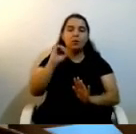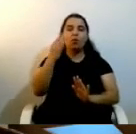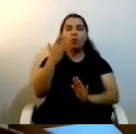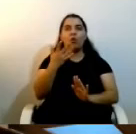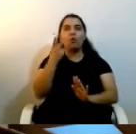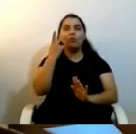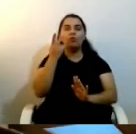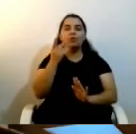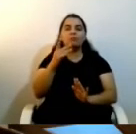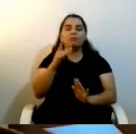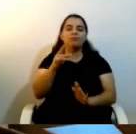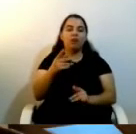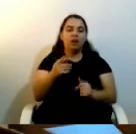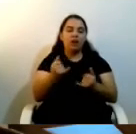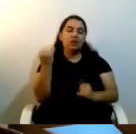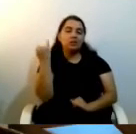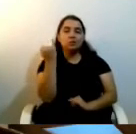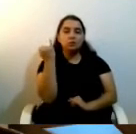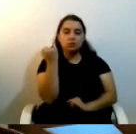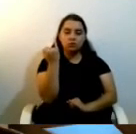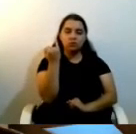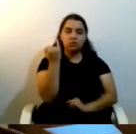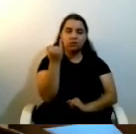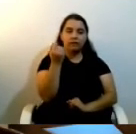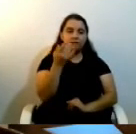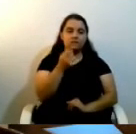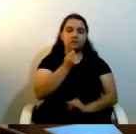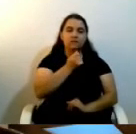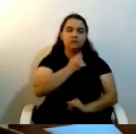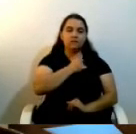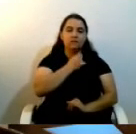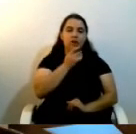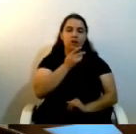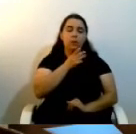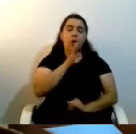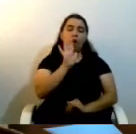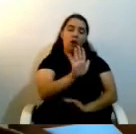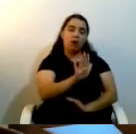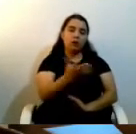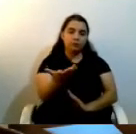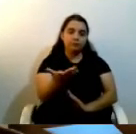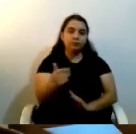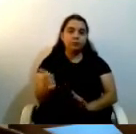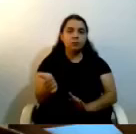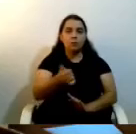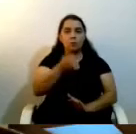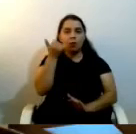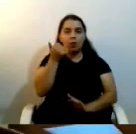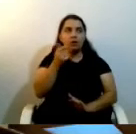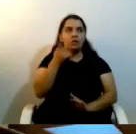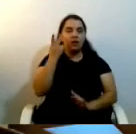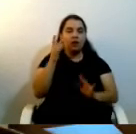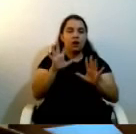To improve our situation, to live in a community at conditions equal to